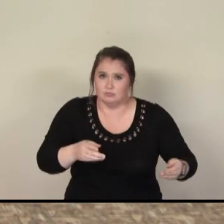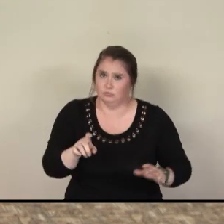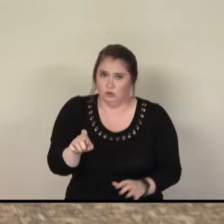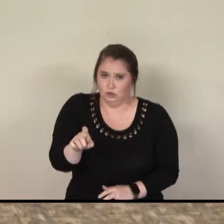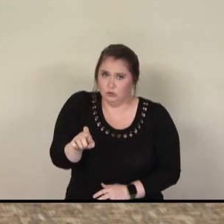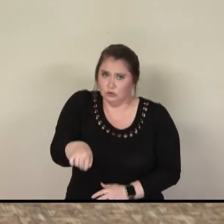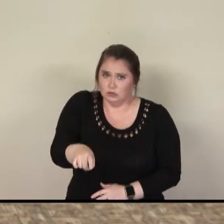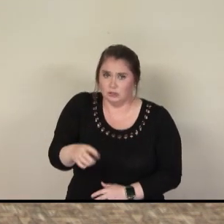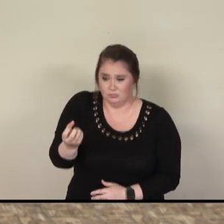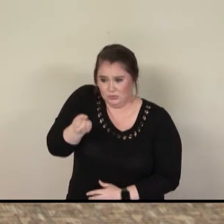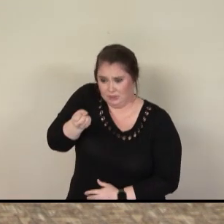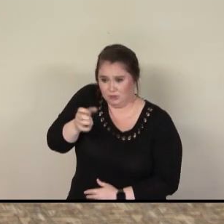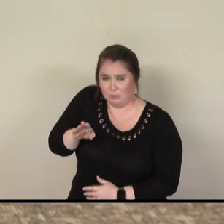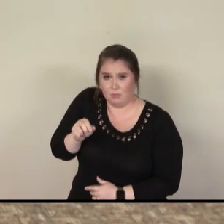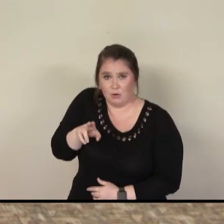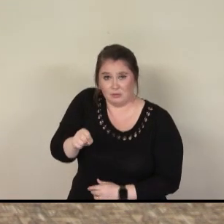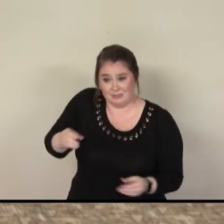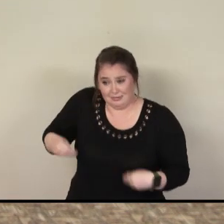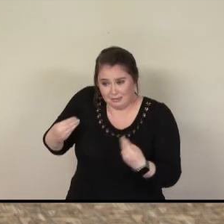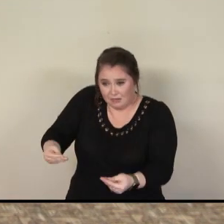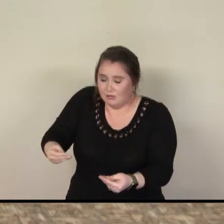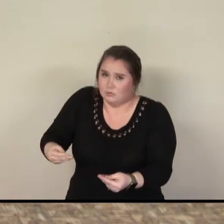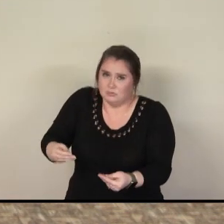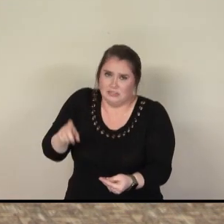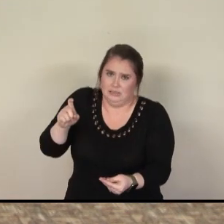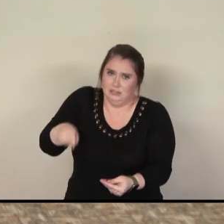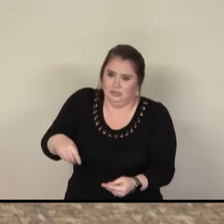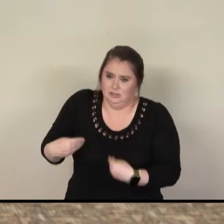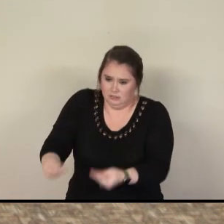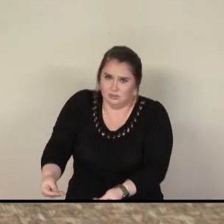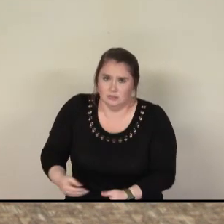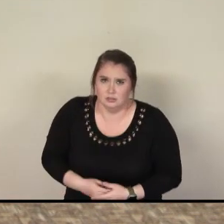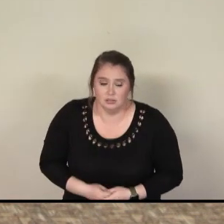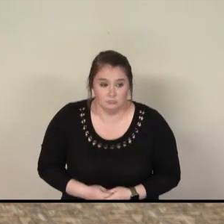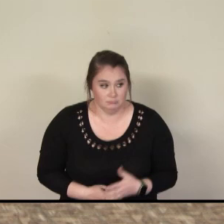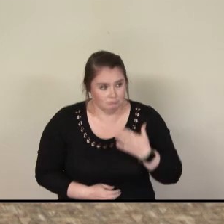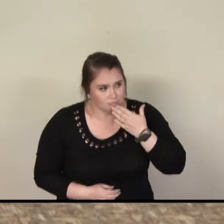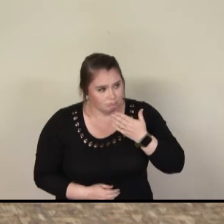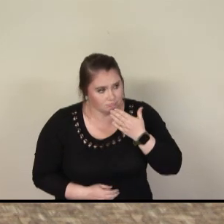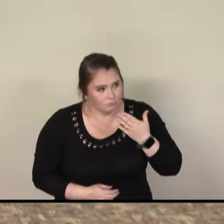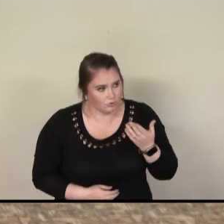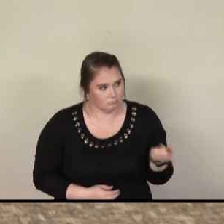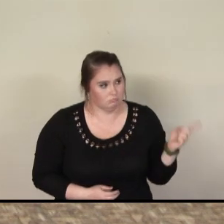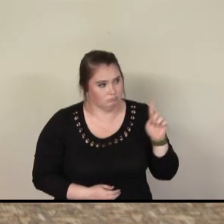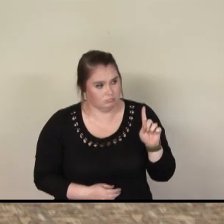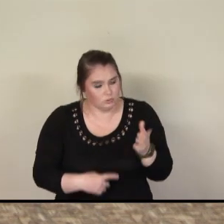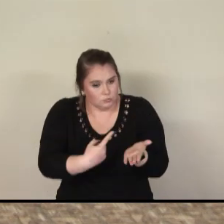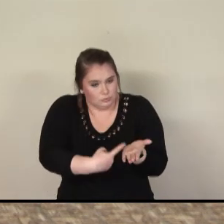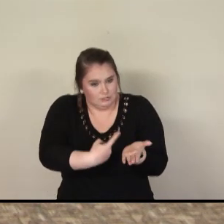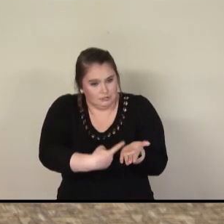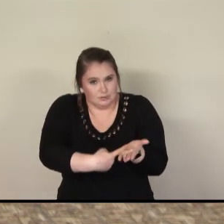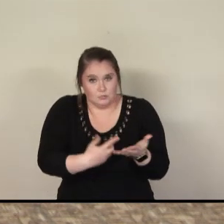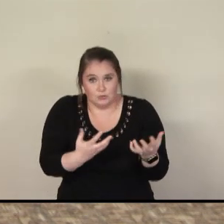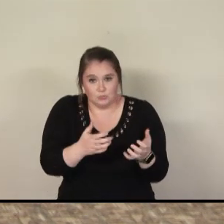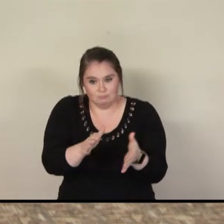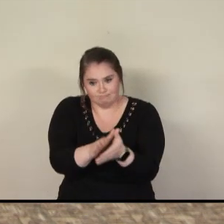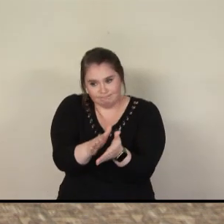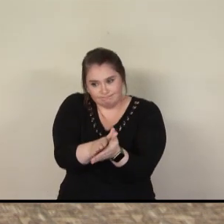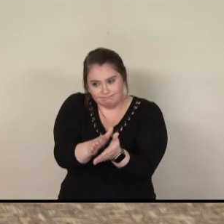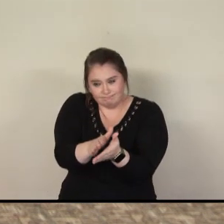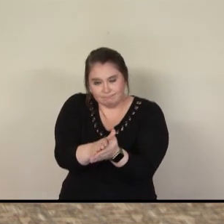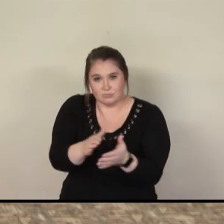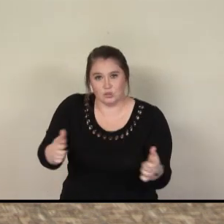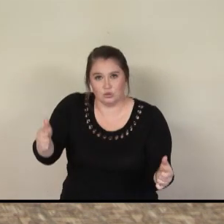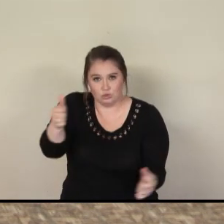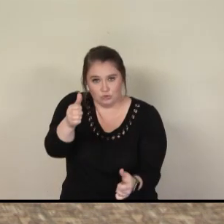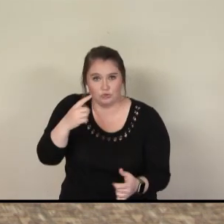getting this retention bonus. Absolutely, yeah. Thank y'all. Yeah, thank you for bringing this forward. Want to commend the administration for